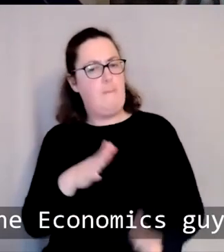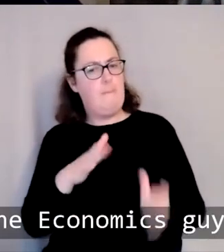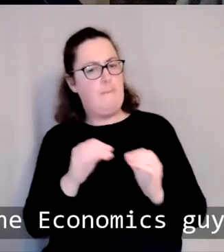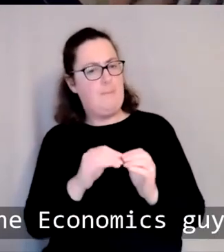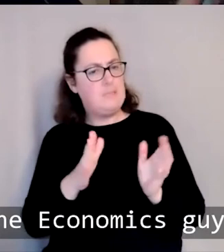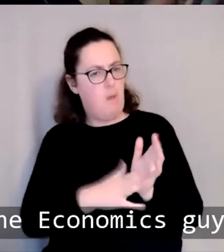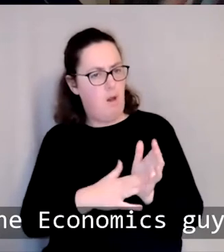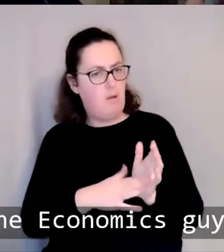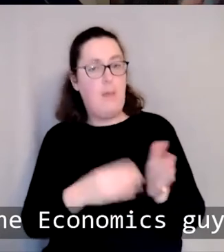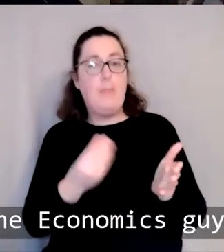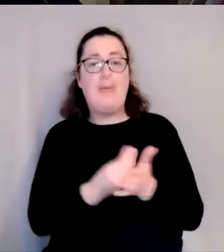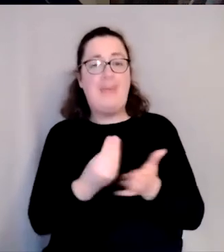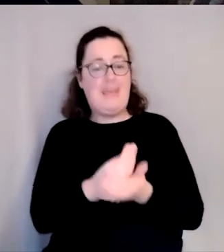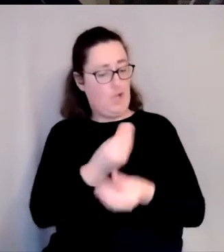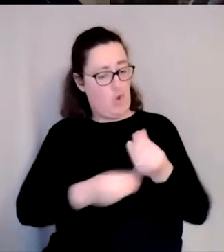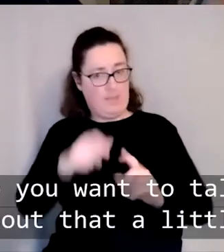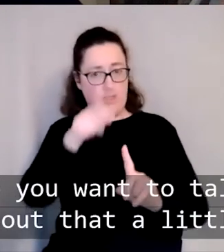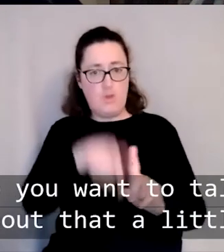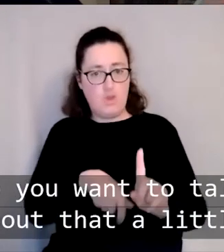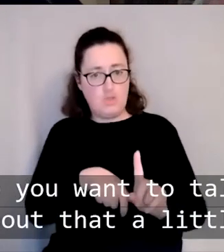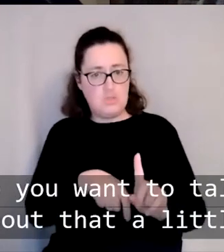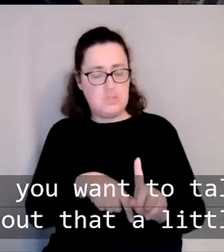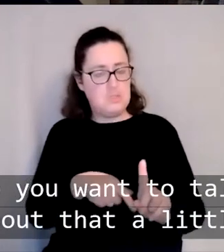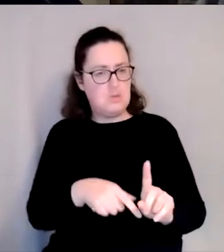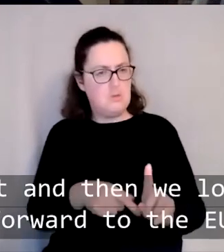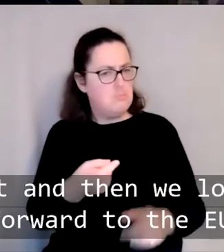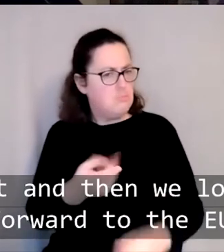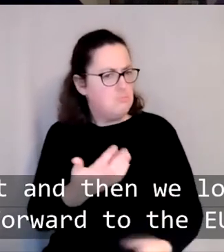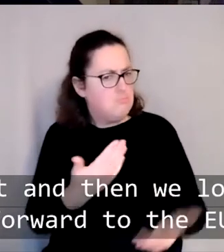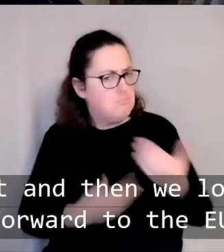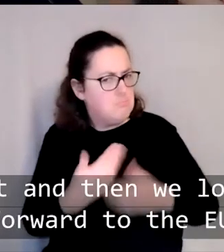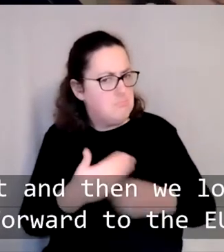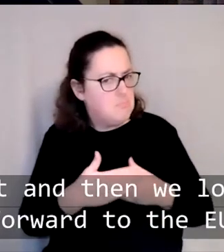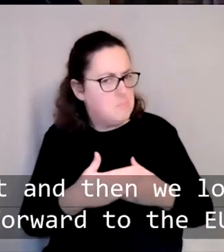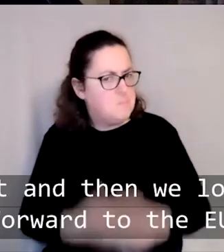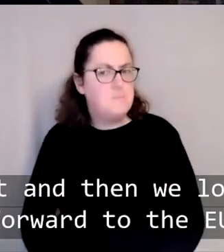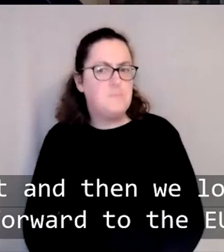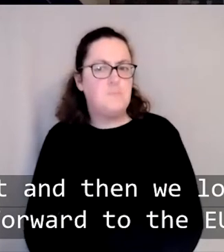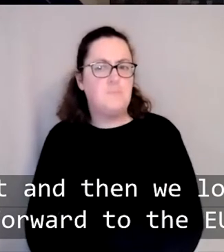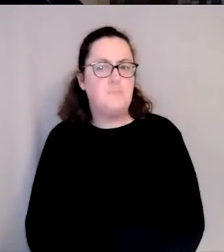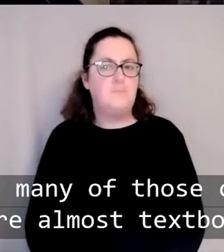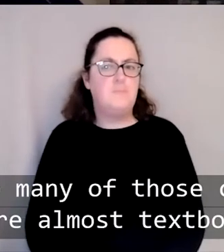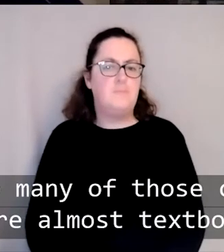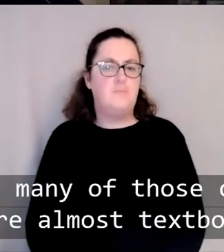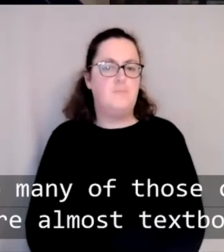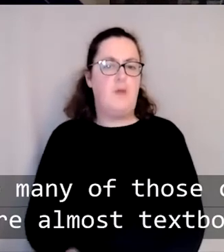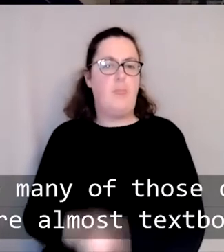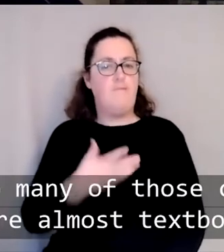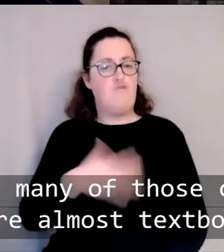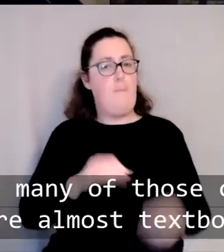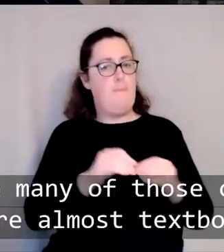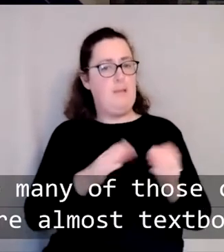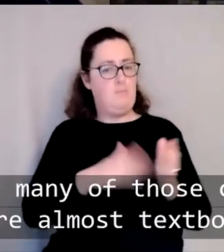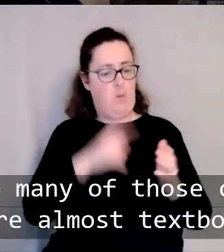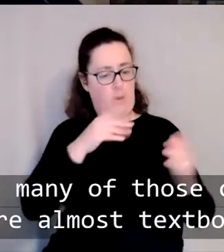the economics guy. So do you want to talk about that a little bit, and then bring us forward to the EU? Because so many of